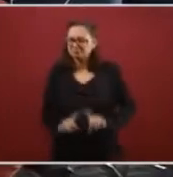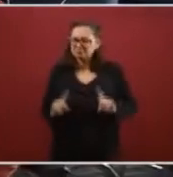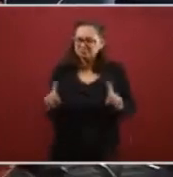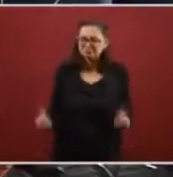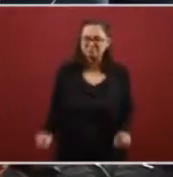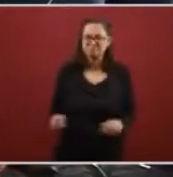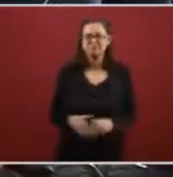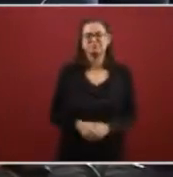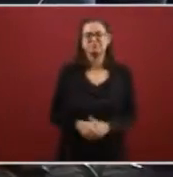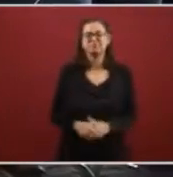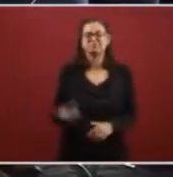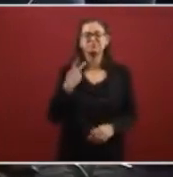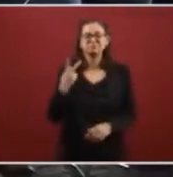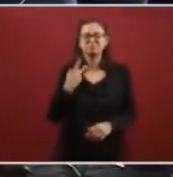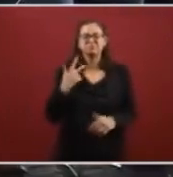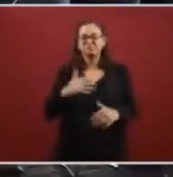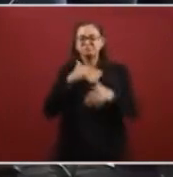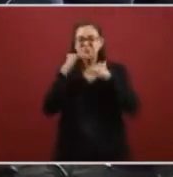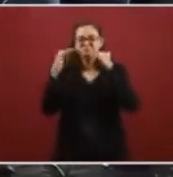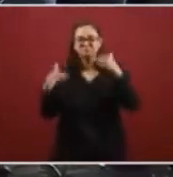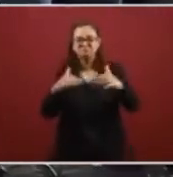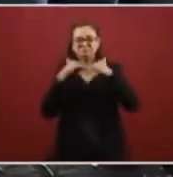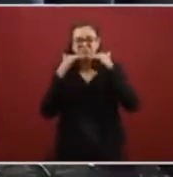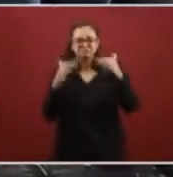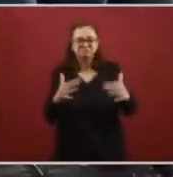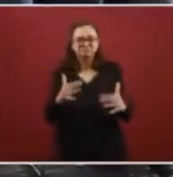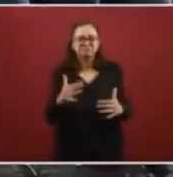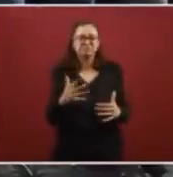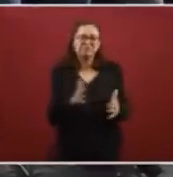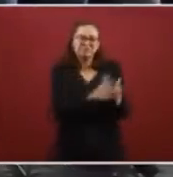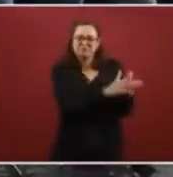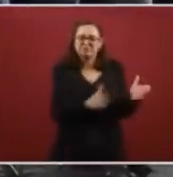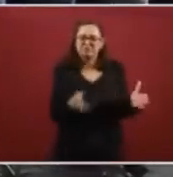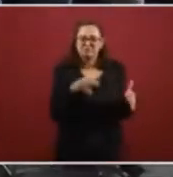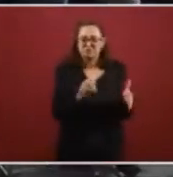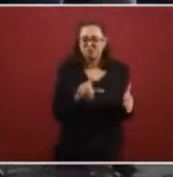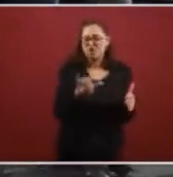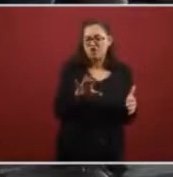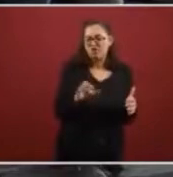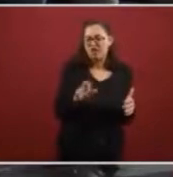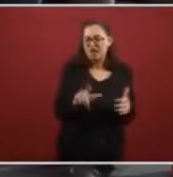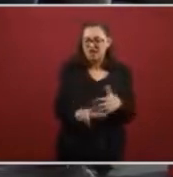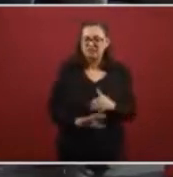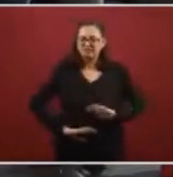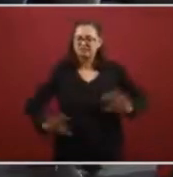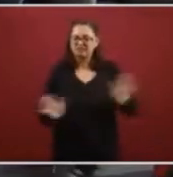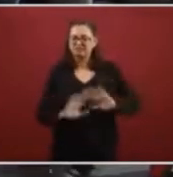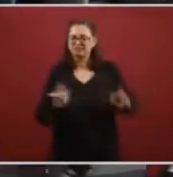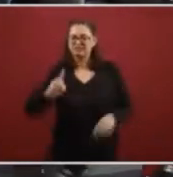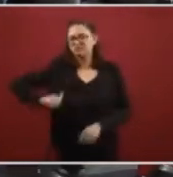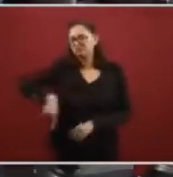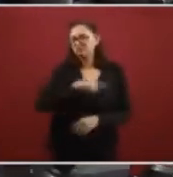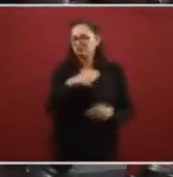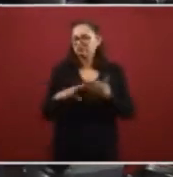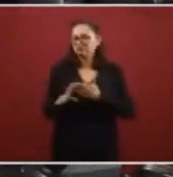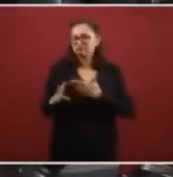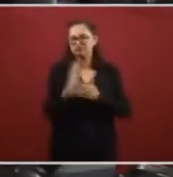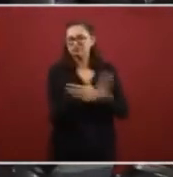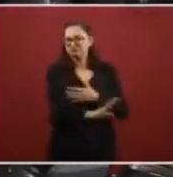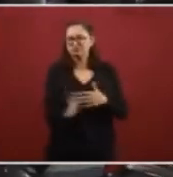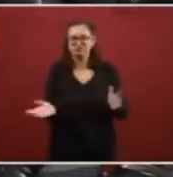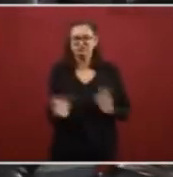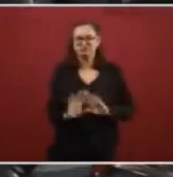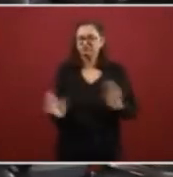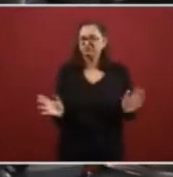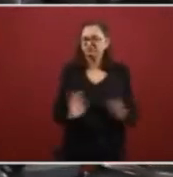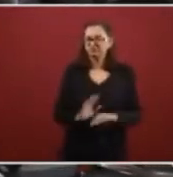the same as the corrupt politicians of the neoliberal period, to be more